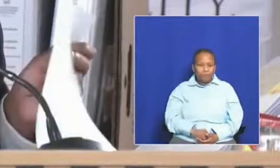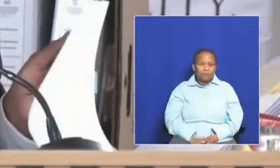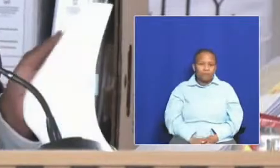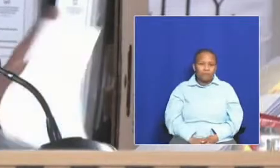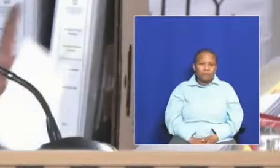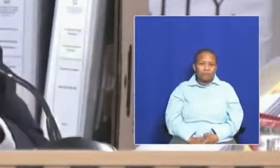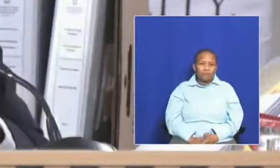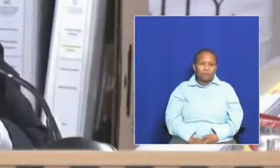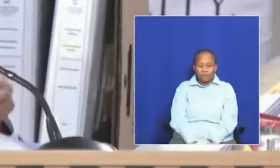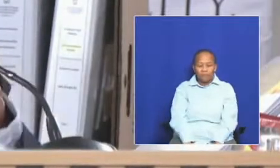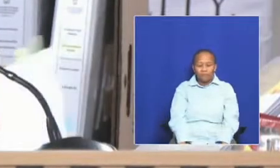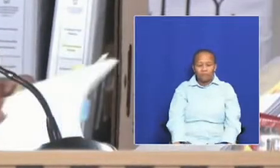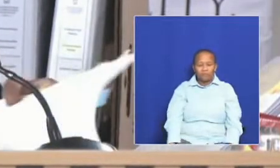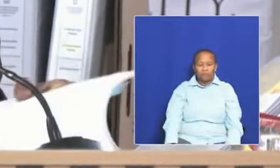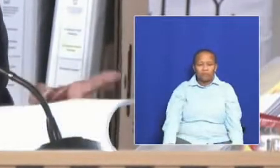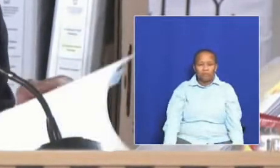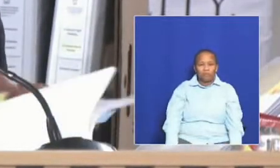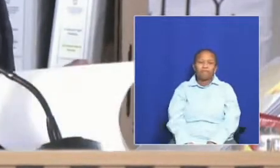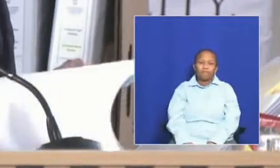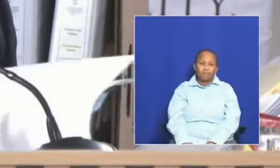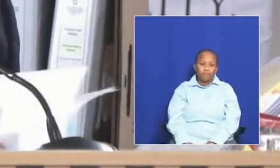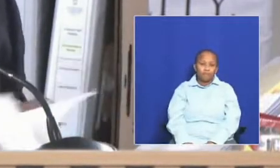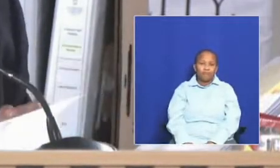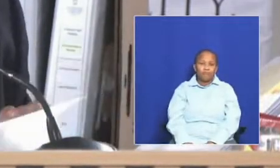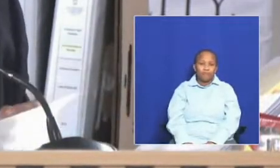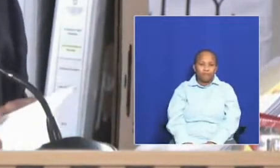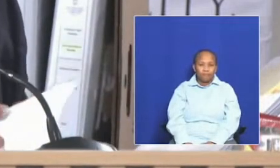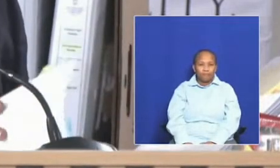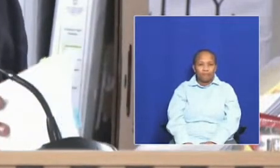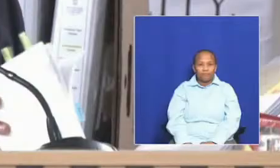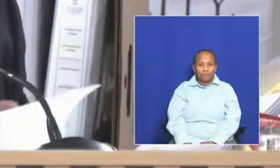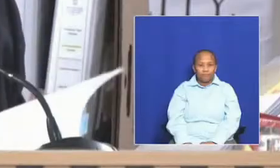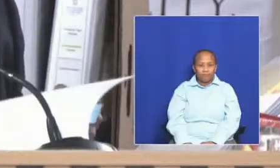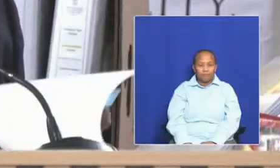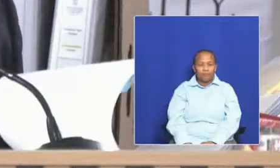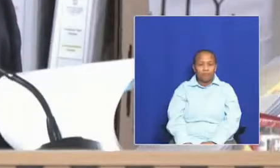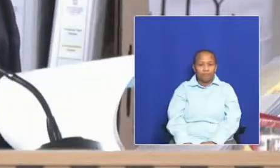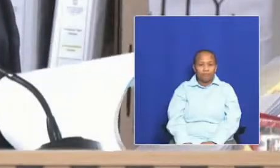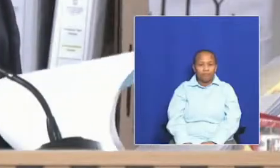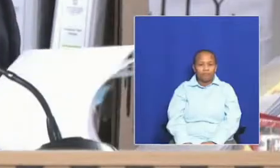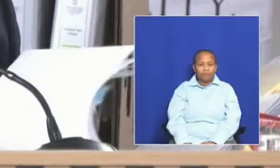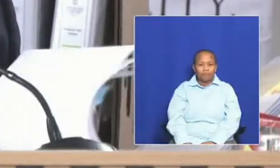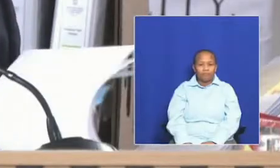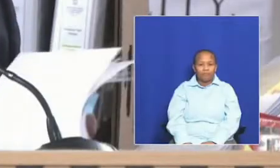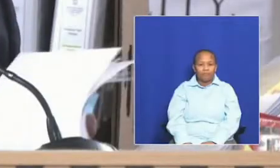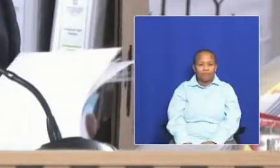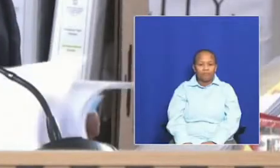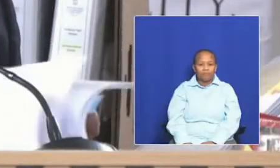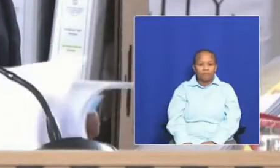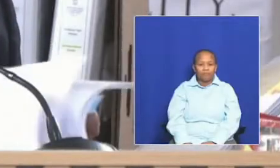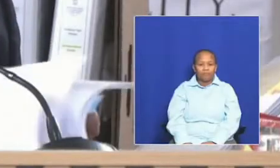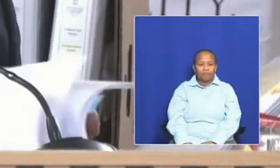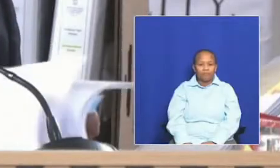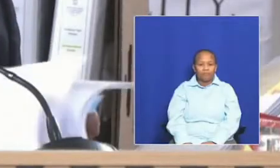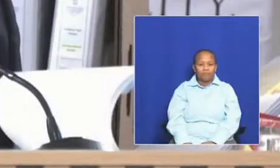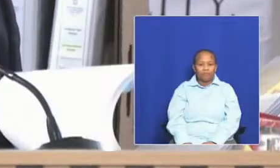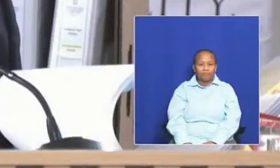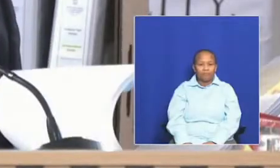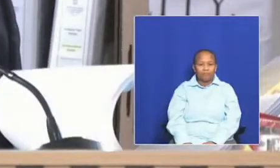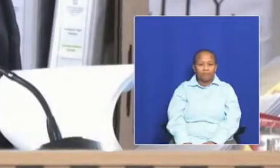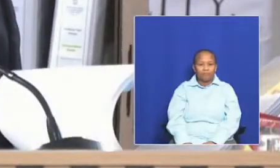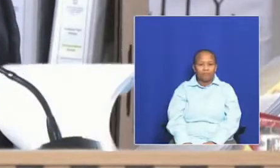And that should lend me on the conversations between Mr. Matlala